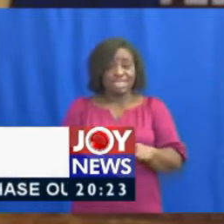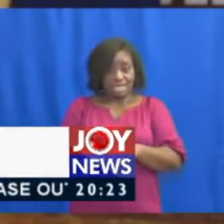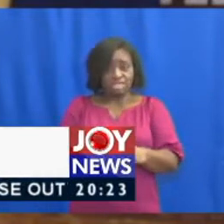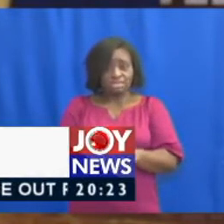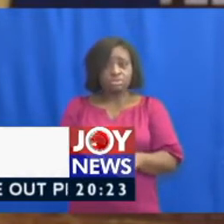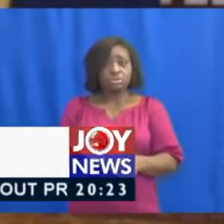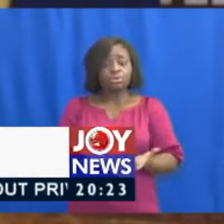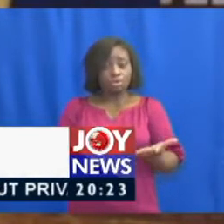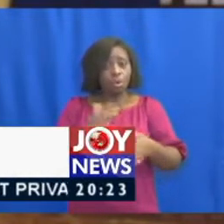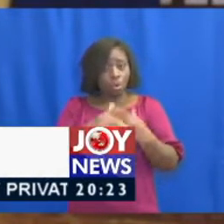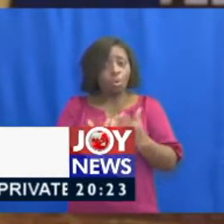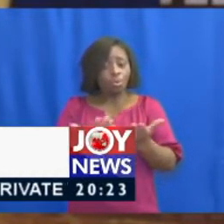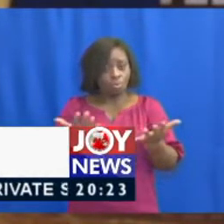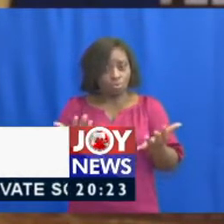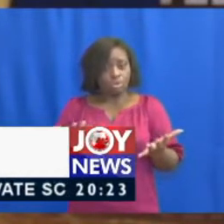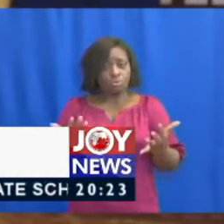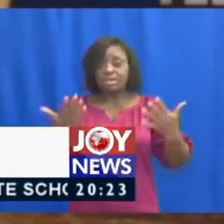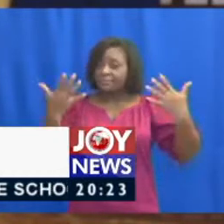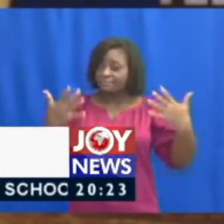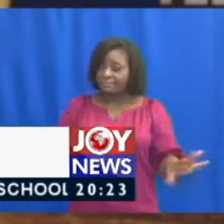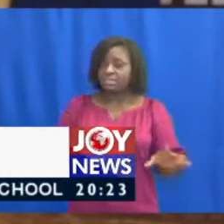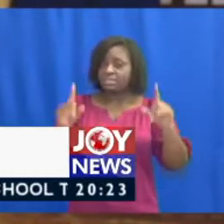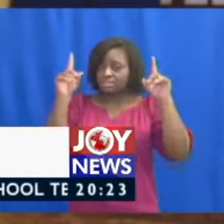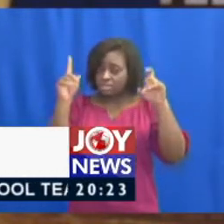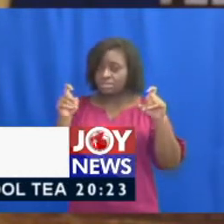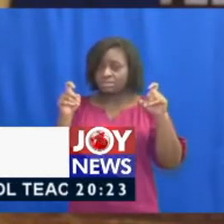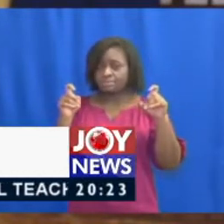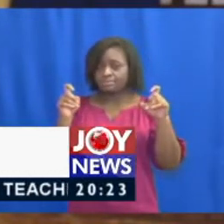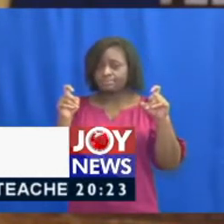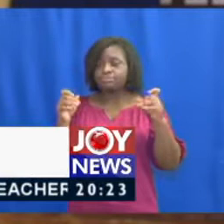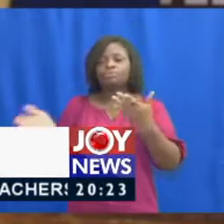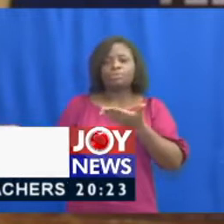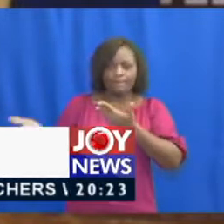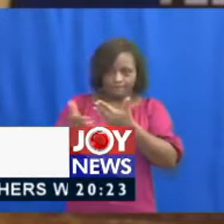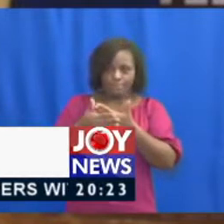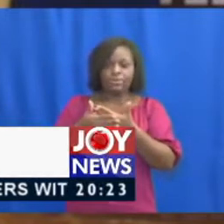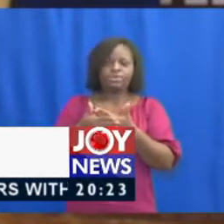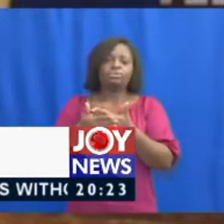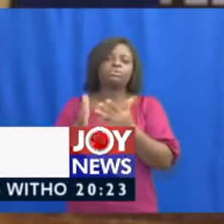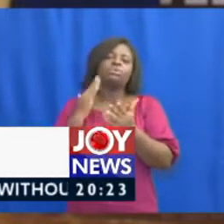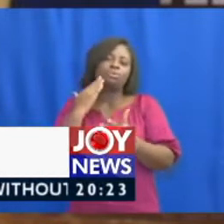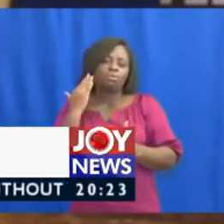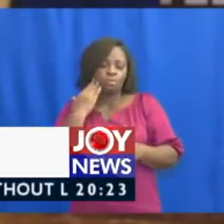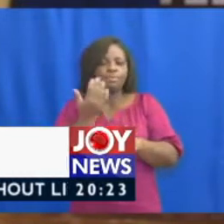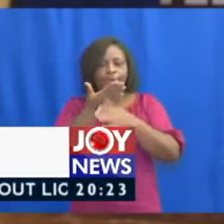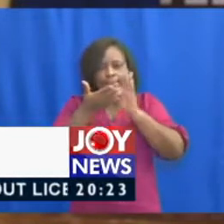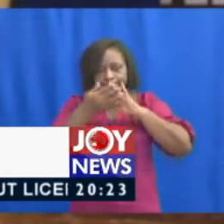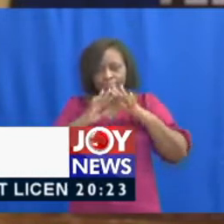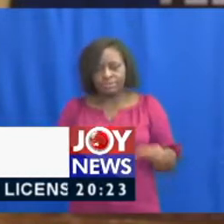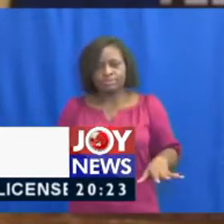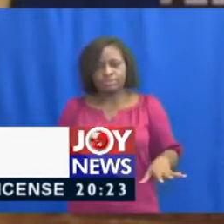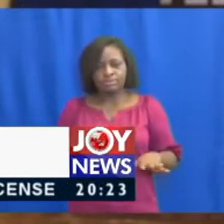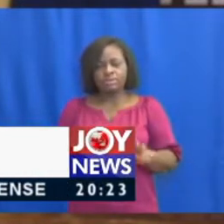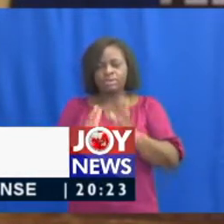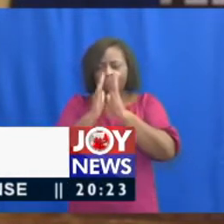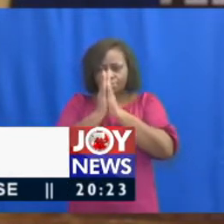fatter. The only you in Sahana. When you're standing up before Asum Jemu. Bring